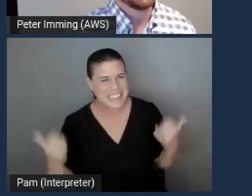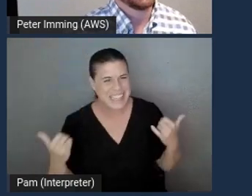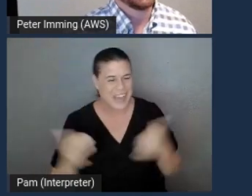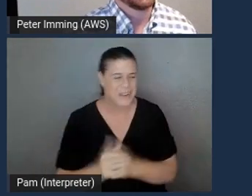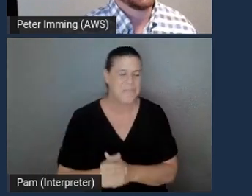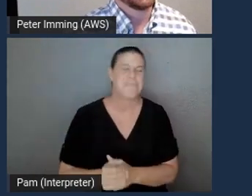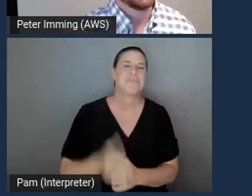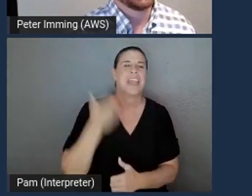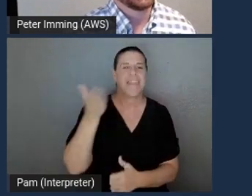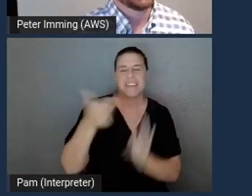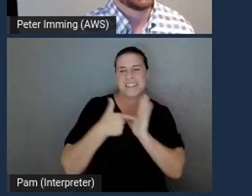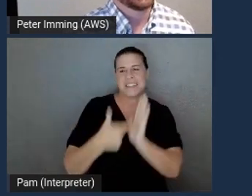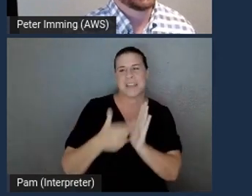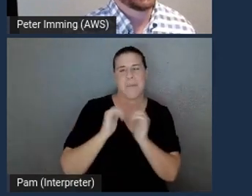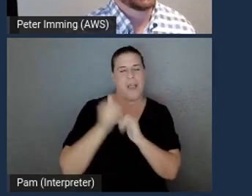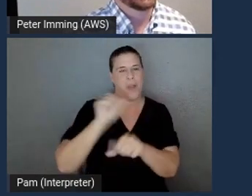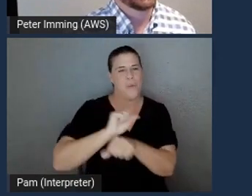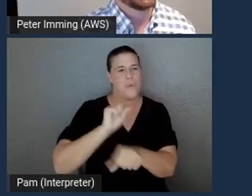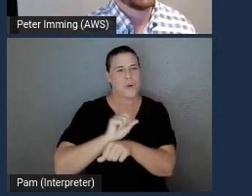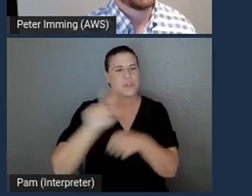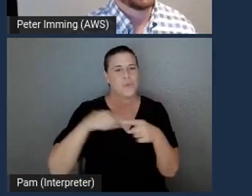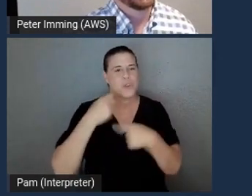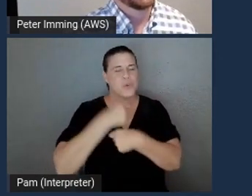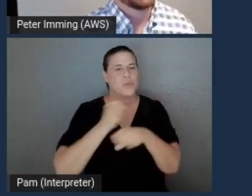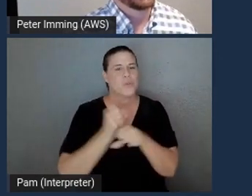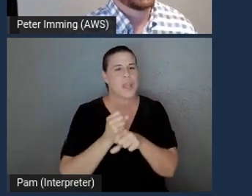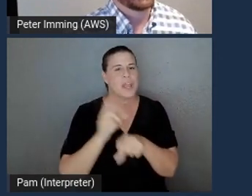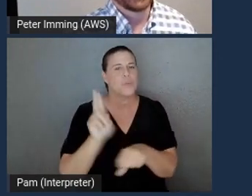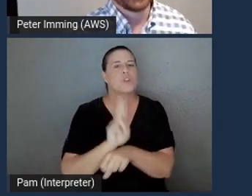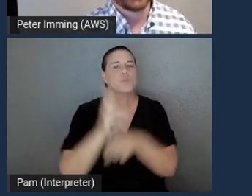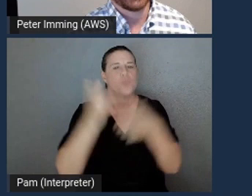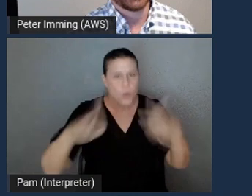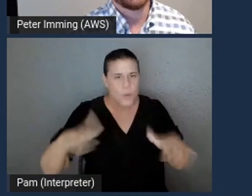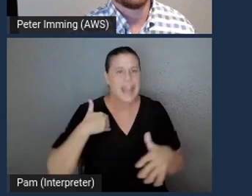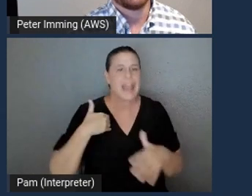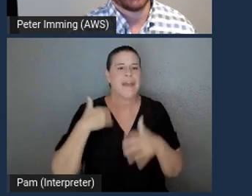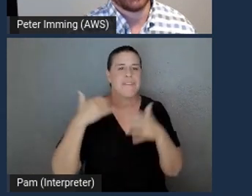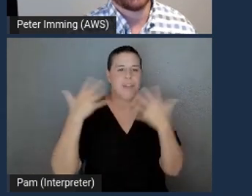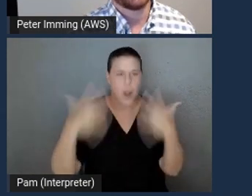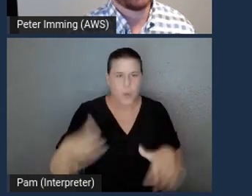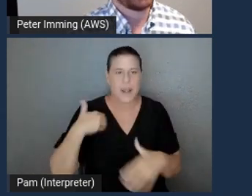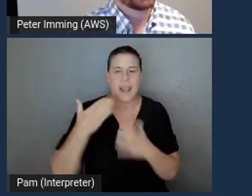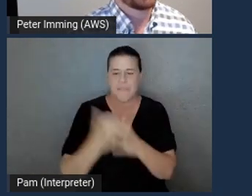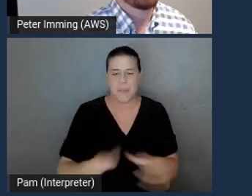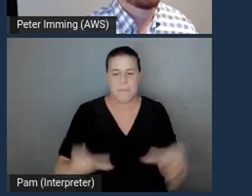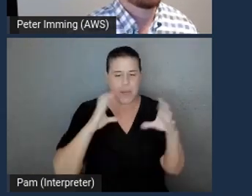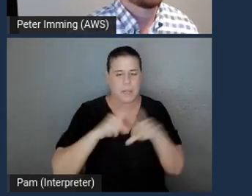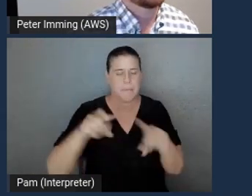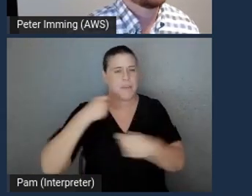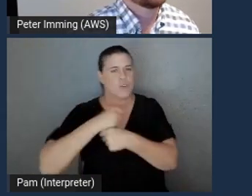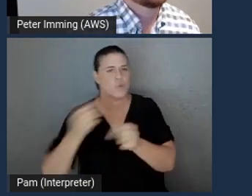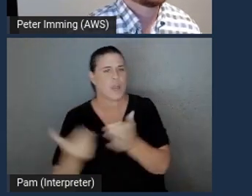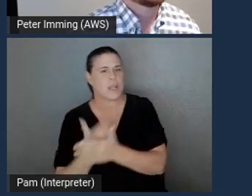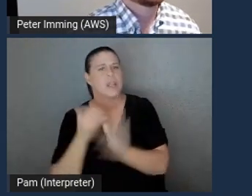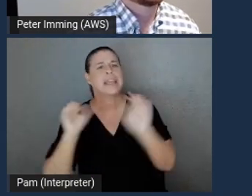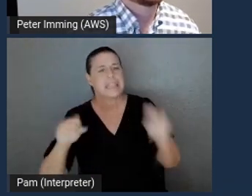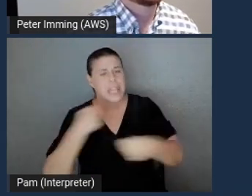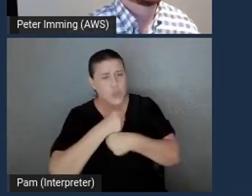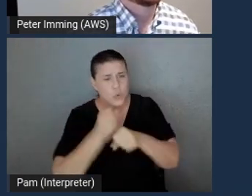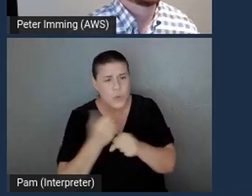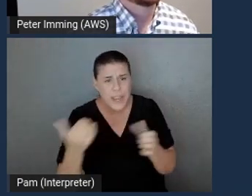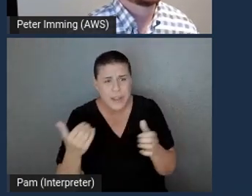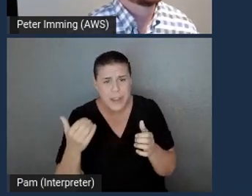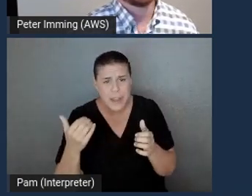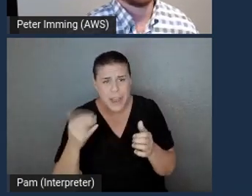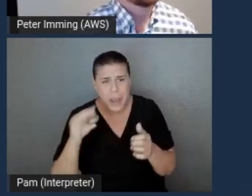This is an example of how this works when you use an existing bucket, right? But if you create a new can you create a multi-region bucket